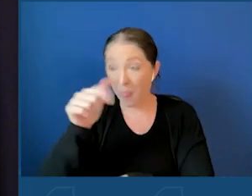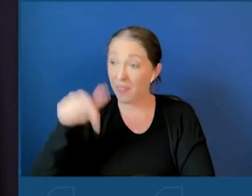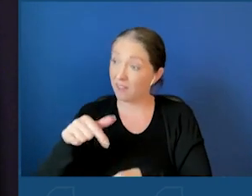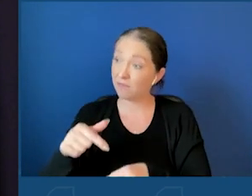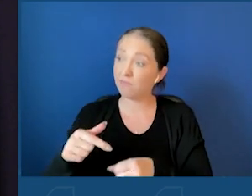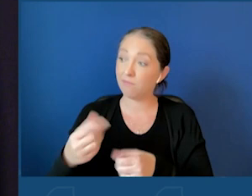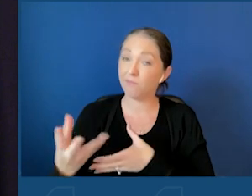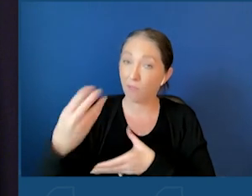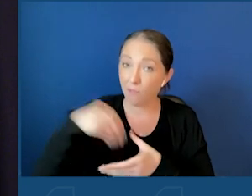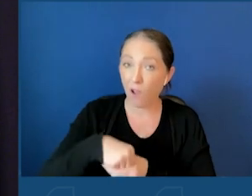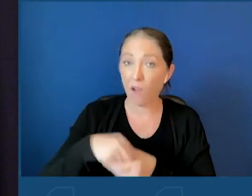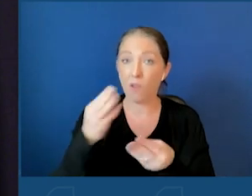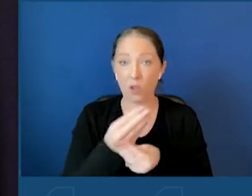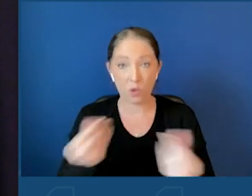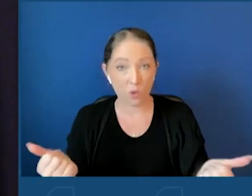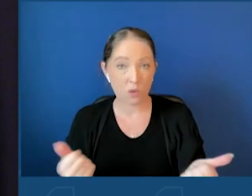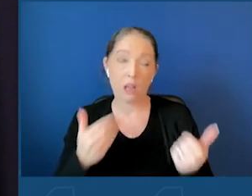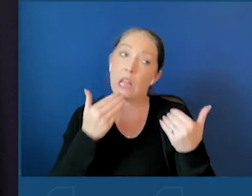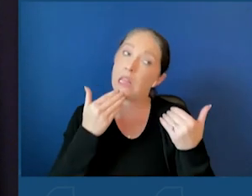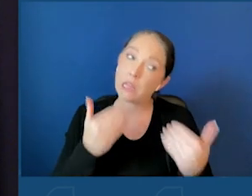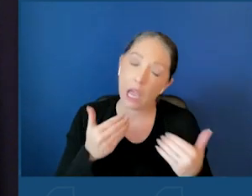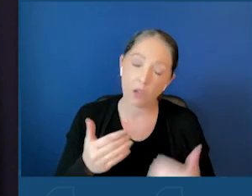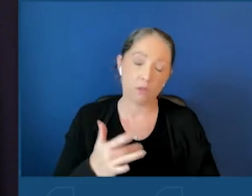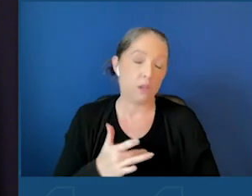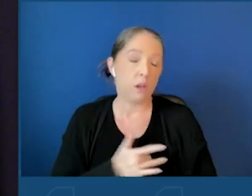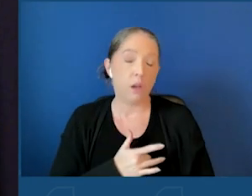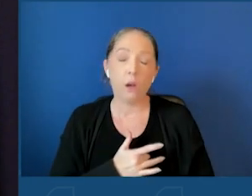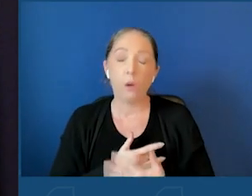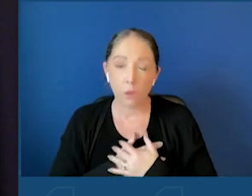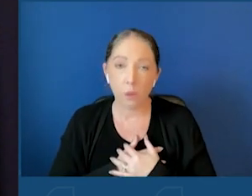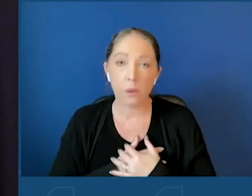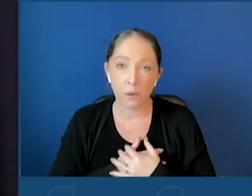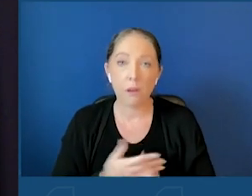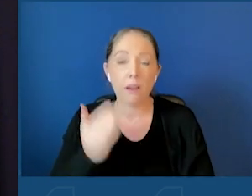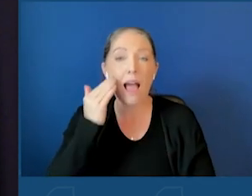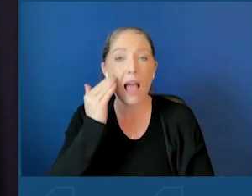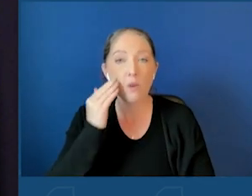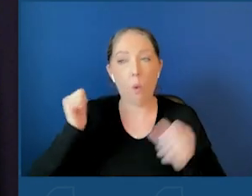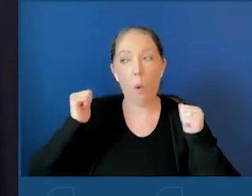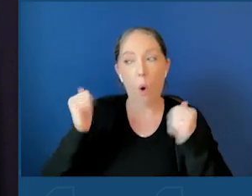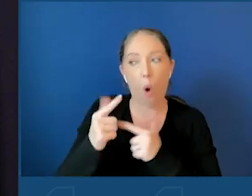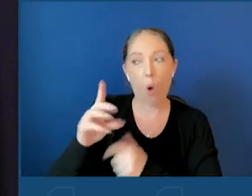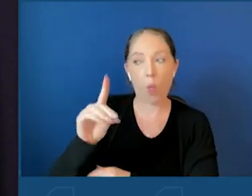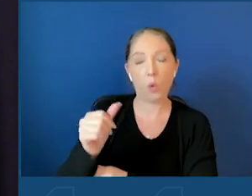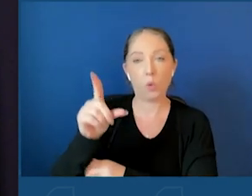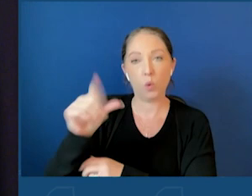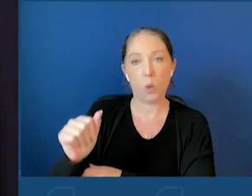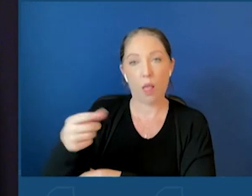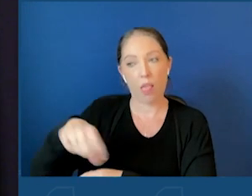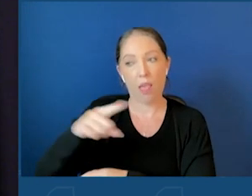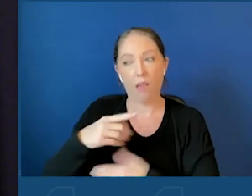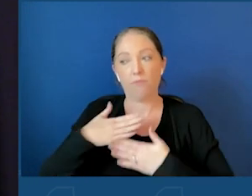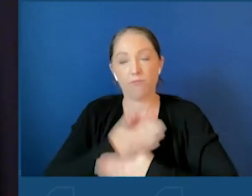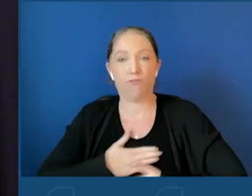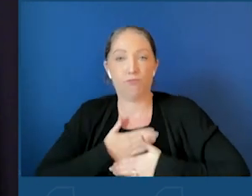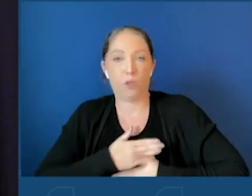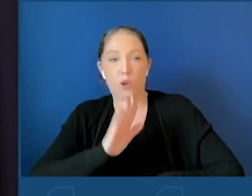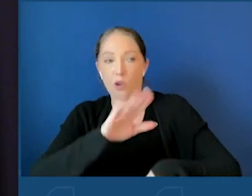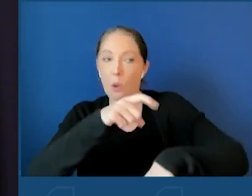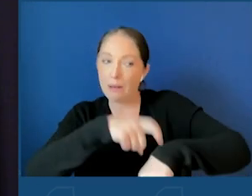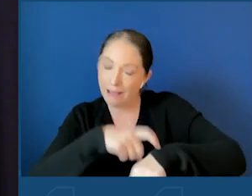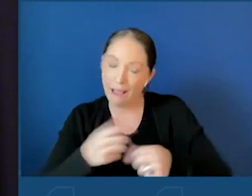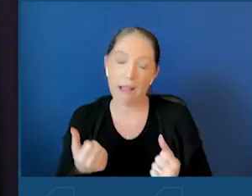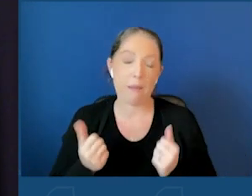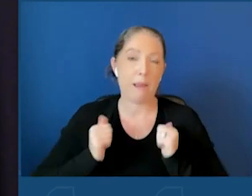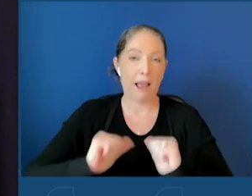Thank you. I really, truly appreciate that. And I know that all of the doulas across the state also do appreciate your time, your effort, and your commitment